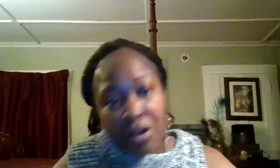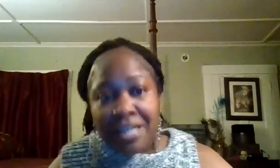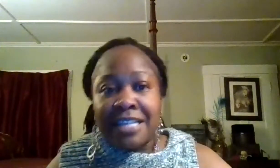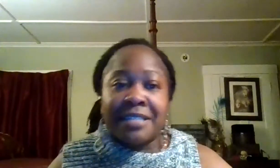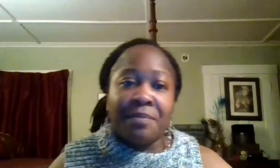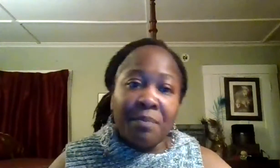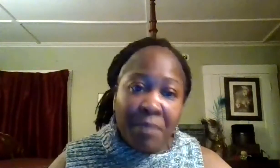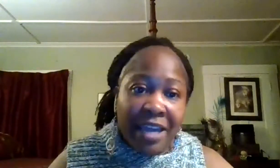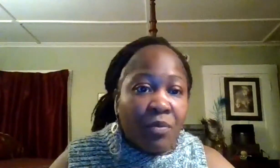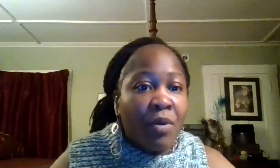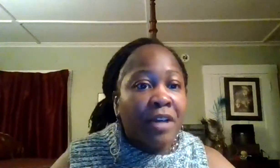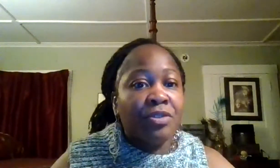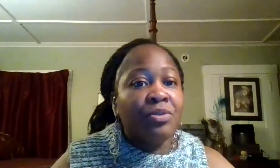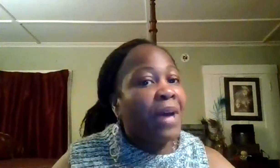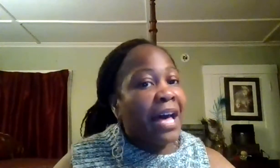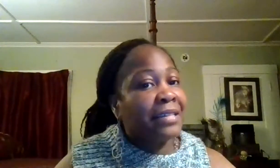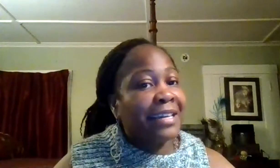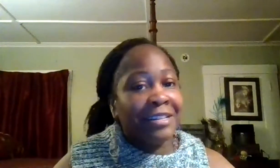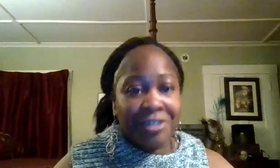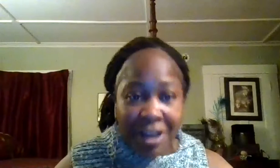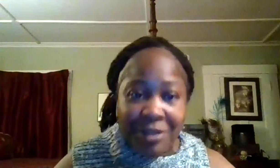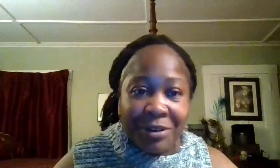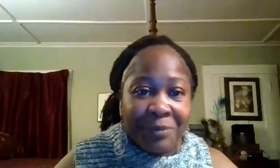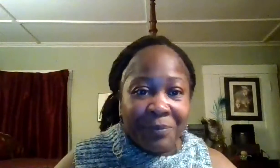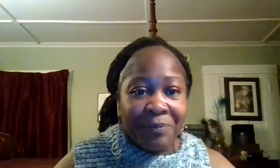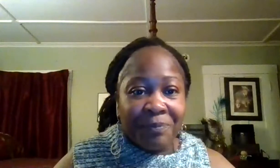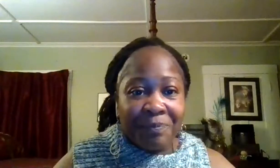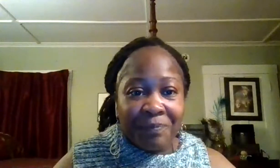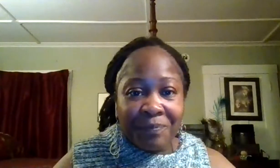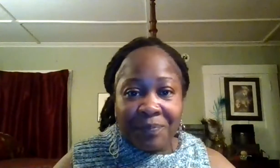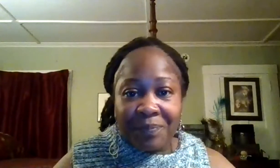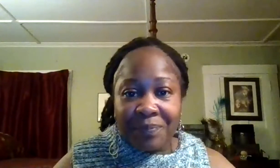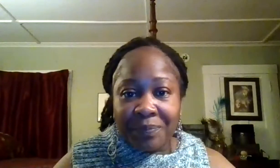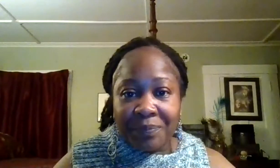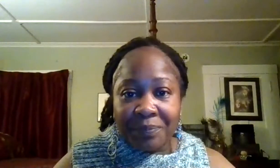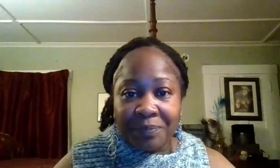the artists might want to ask each other.